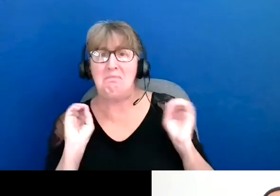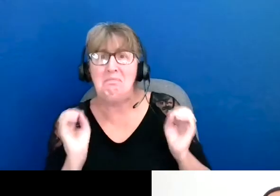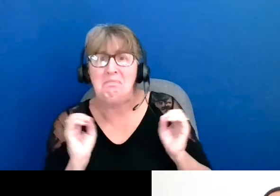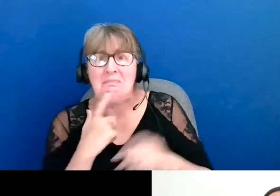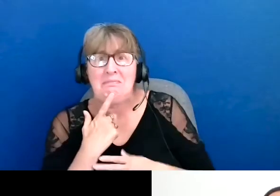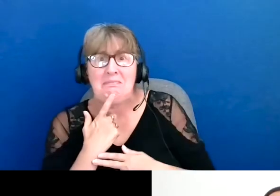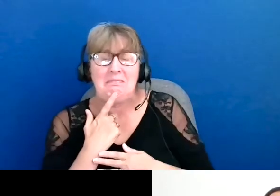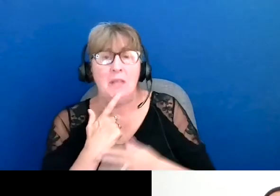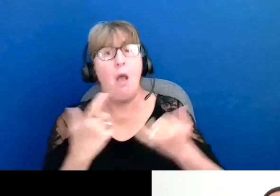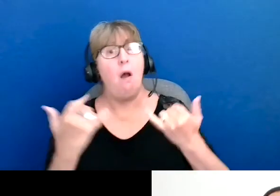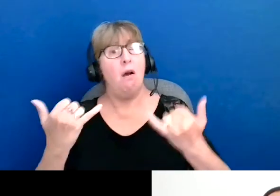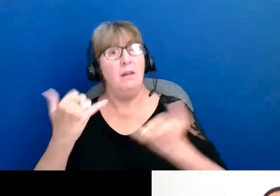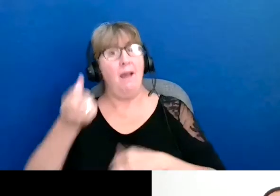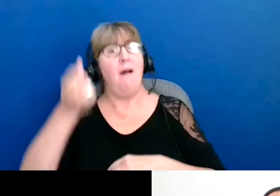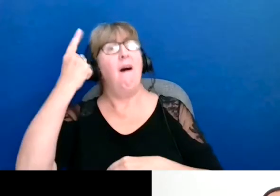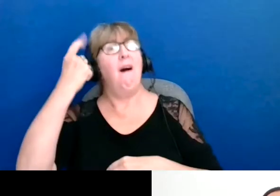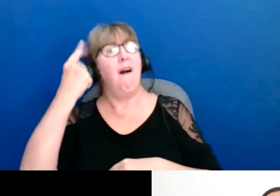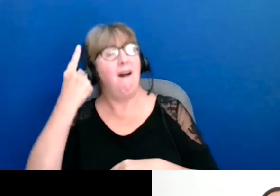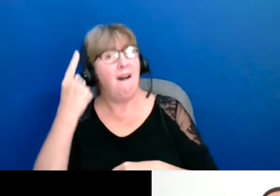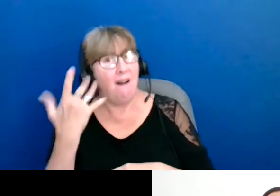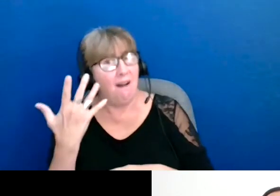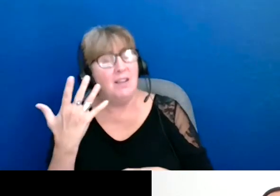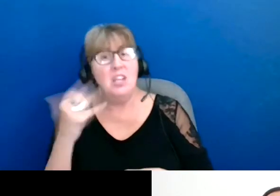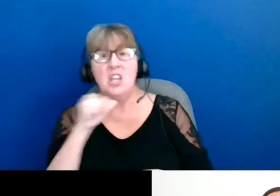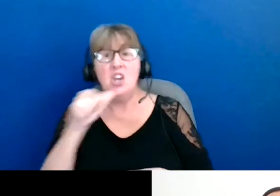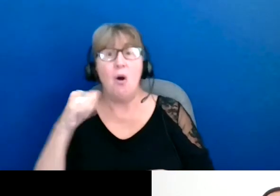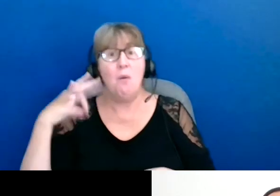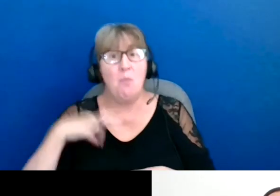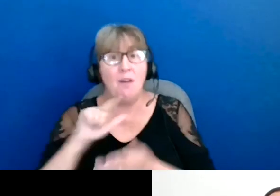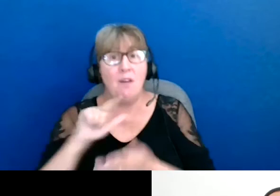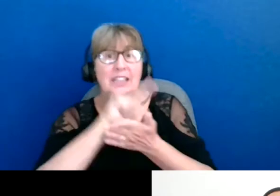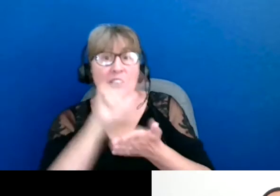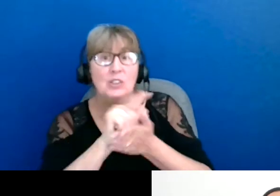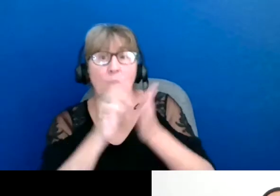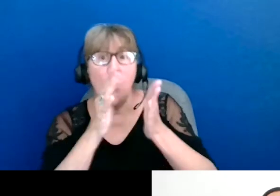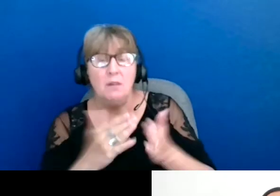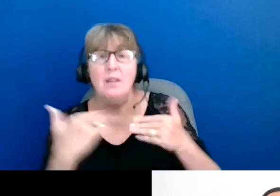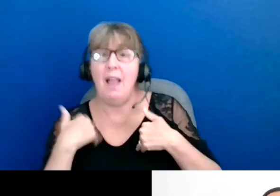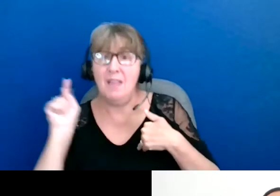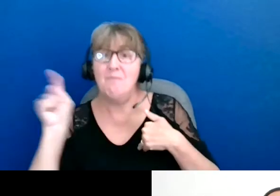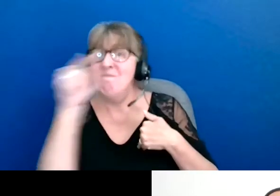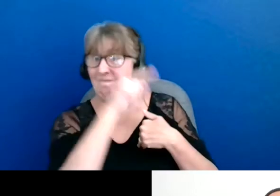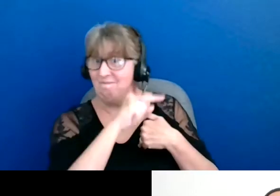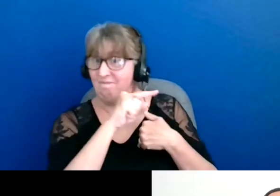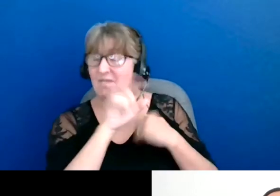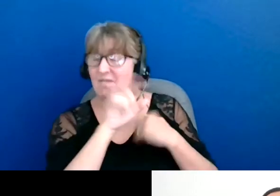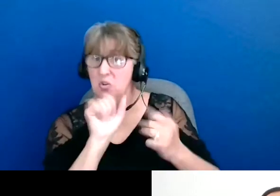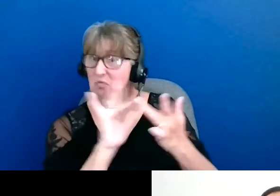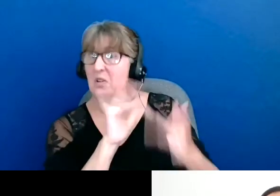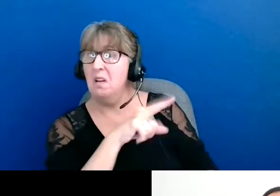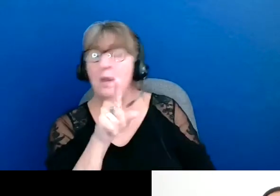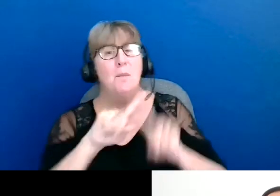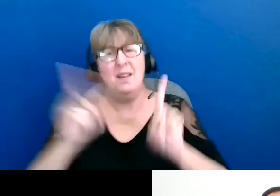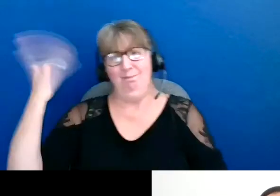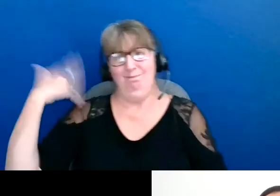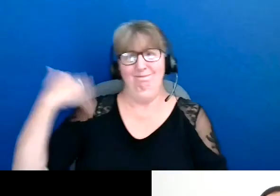there are nonprofit legal centers supporting students with disabilities. But back then I didn't know that. All I knew is I had to try.